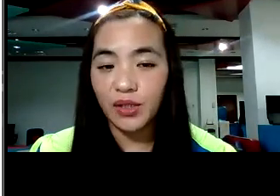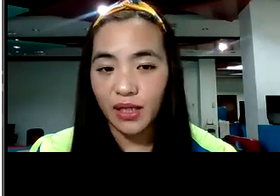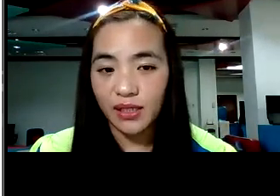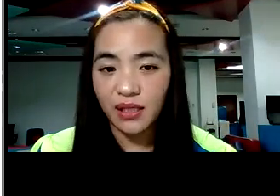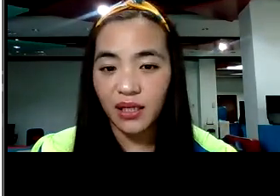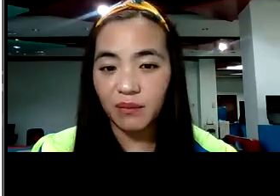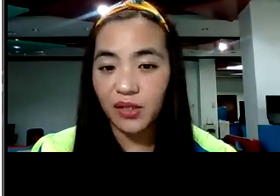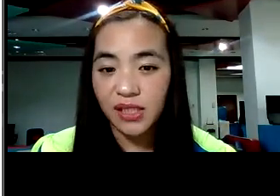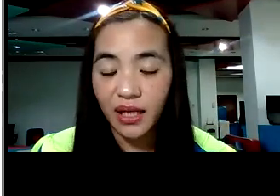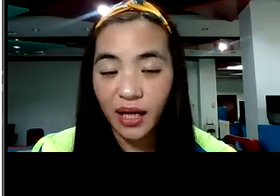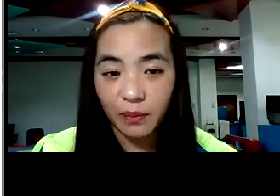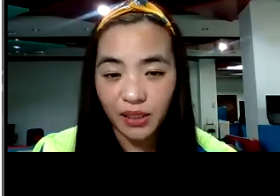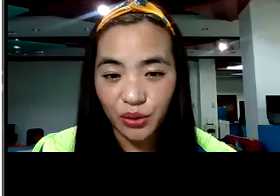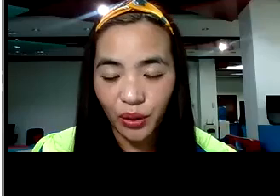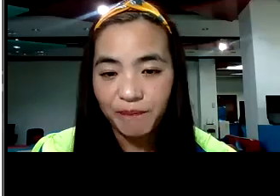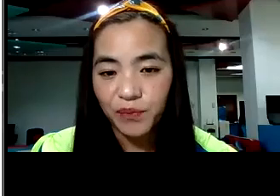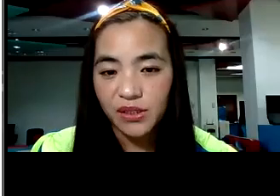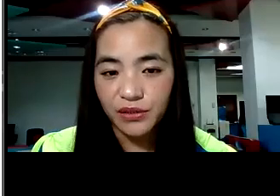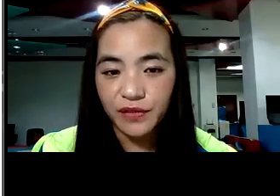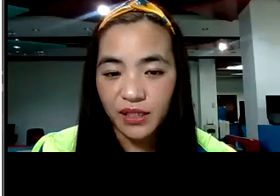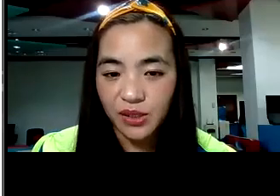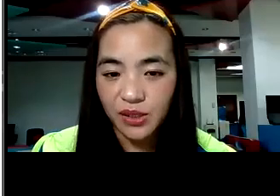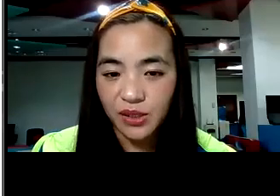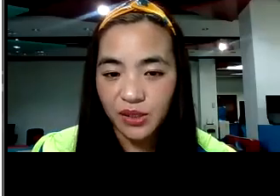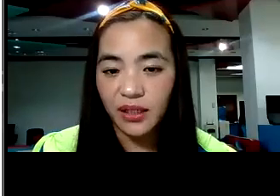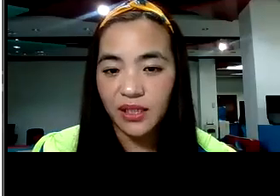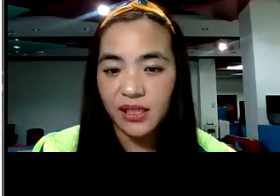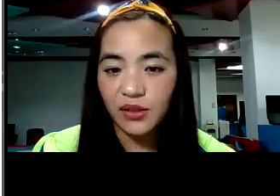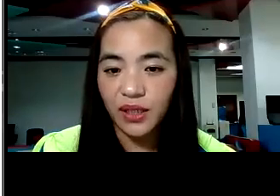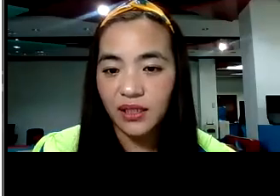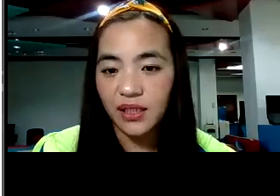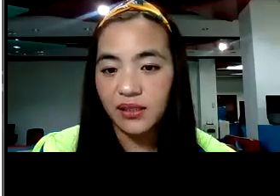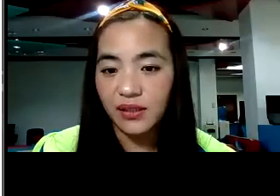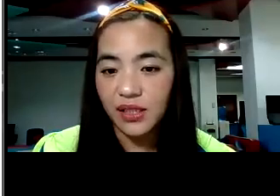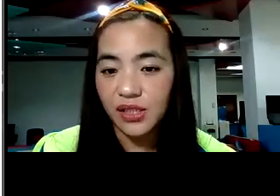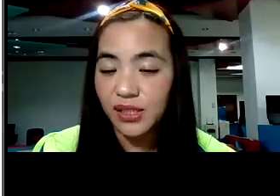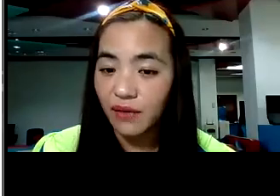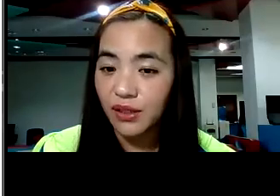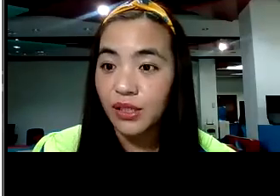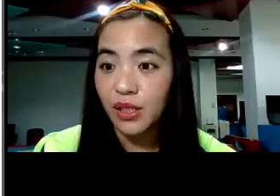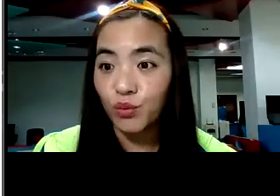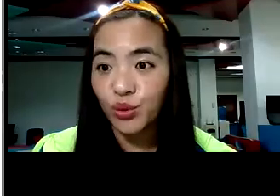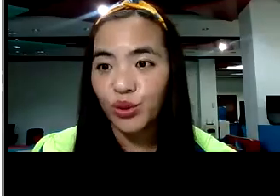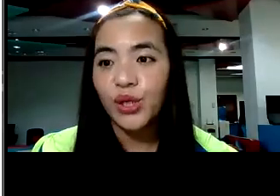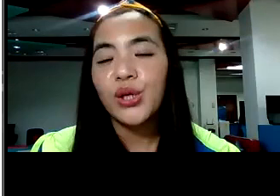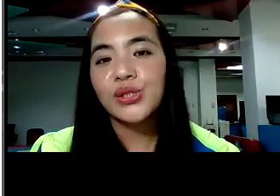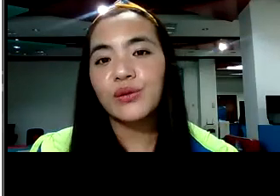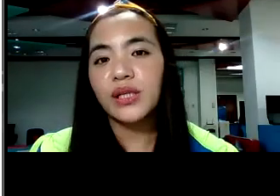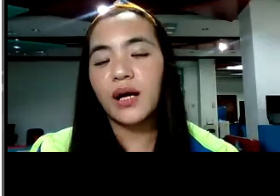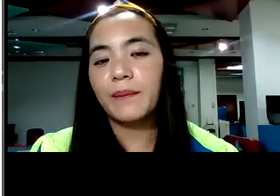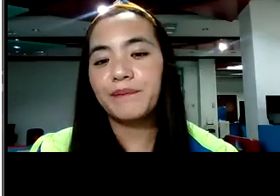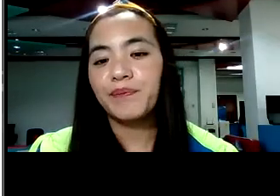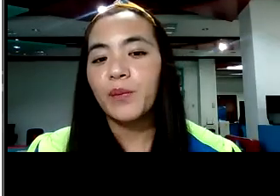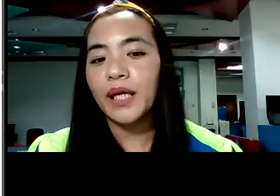po ng DOST na meron silang copy nito. So, for this one, this is located in Region 7 or Cebu.